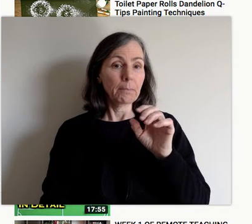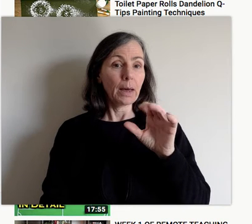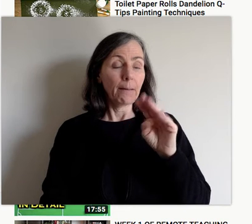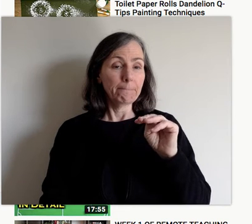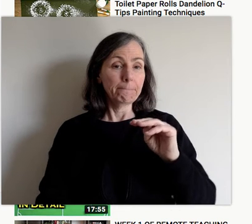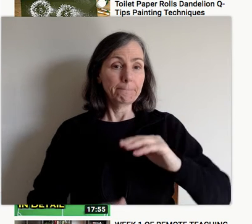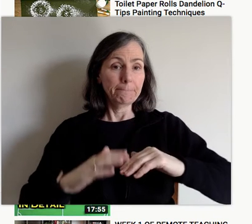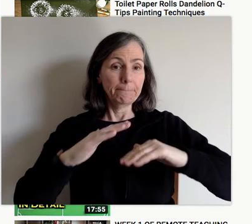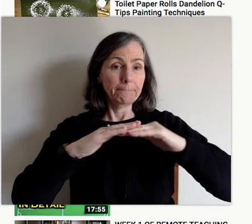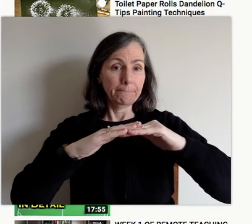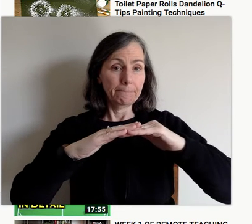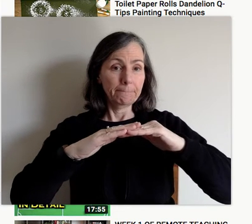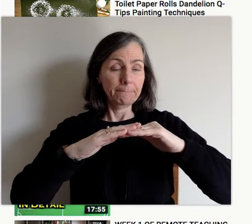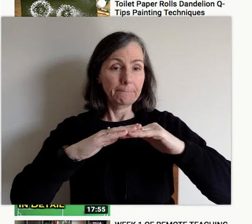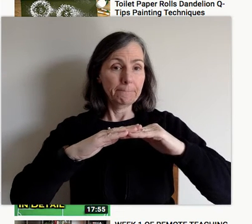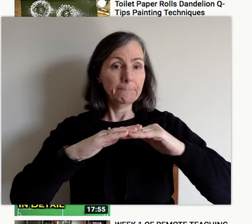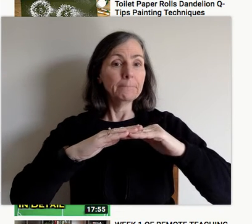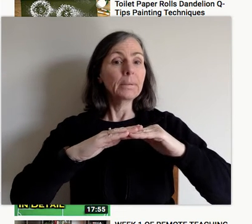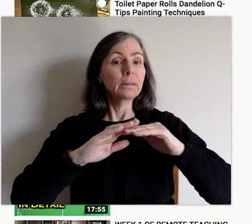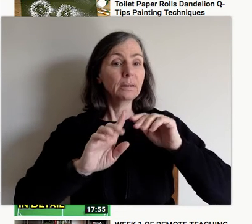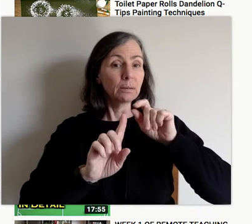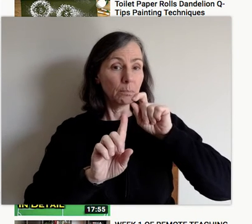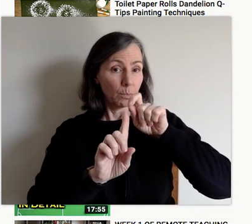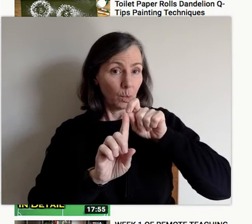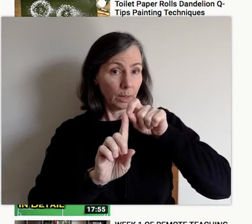at negative 4, 9.